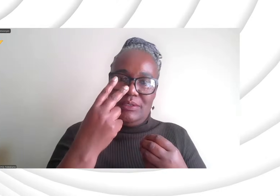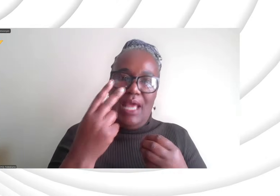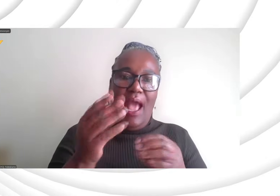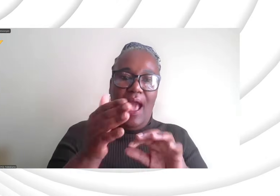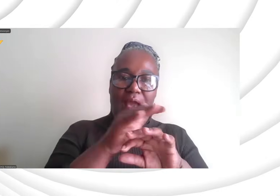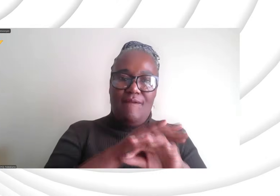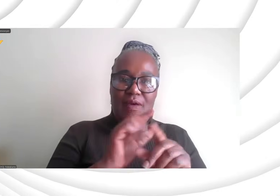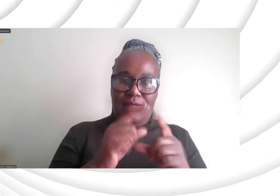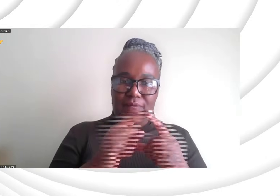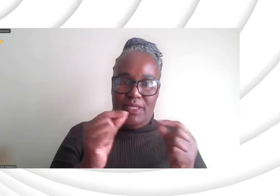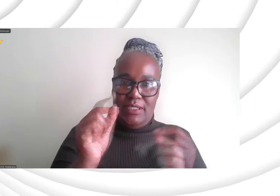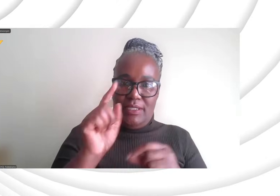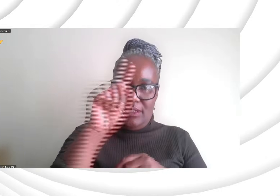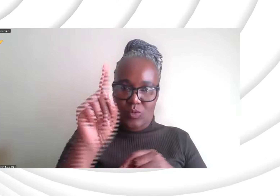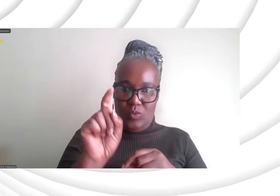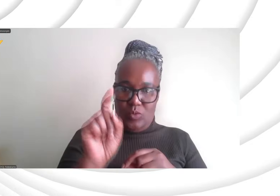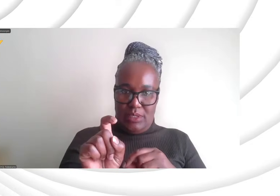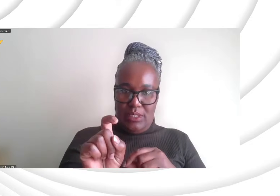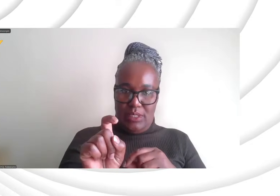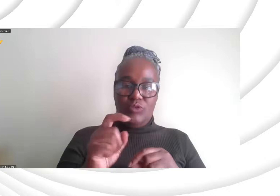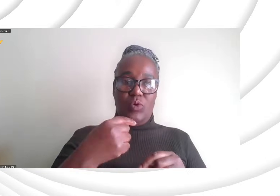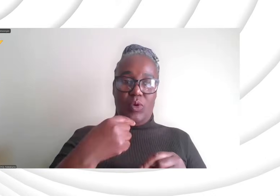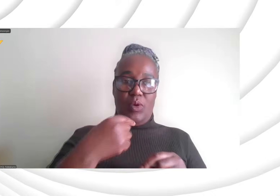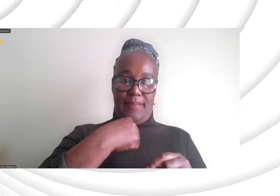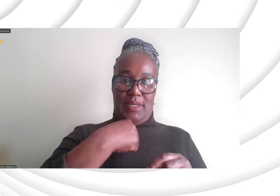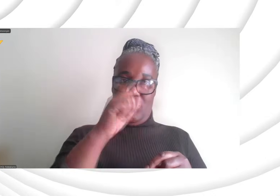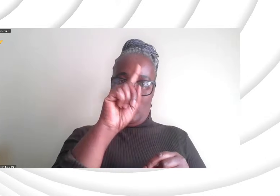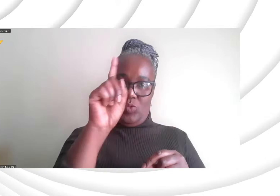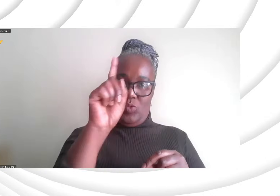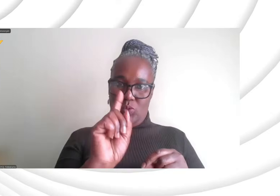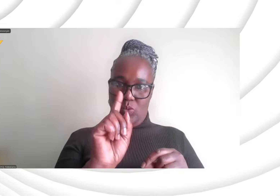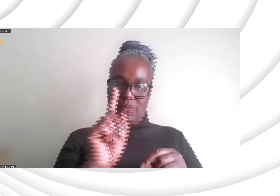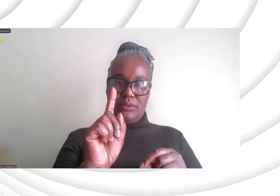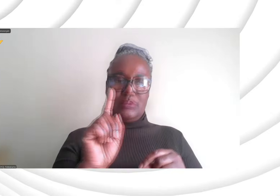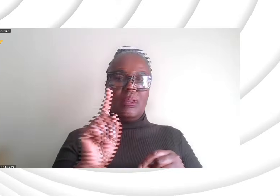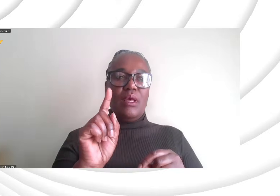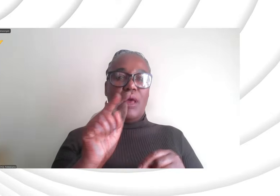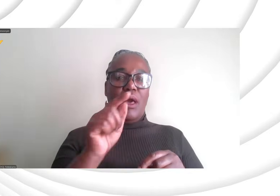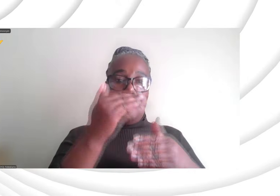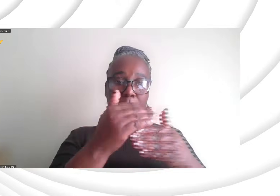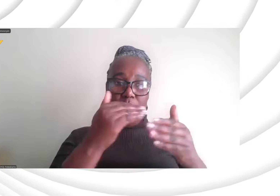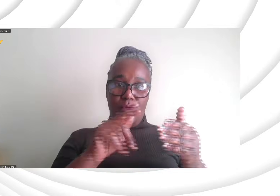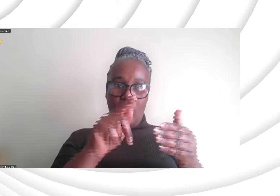I agree with what Francois has also mentioned. He's covered me on the first point.